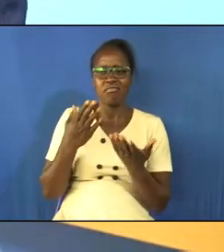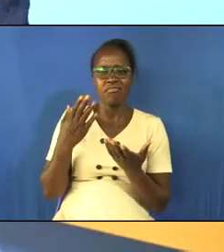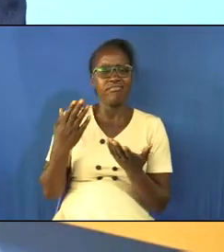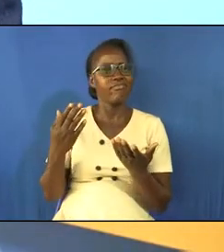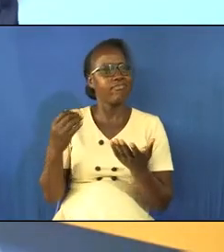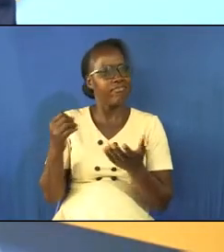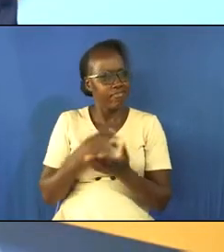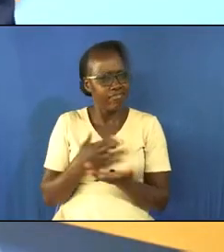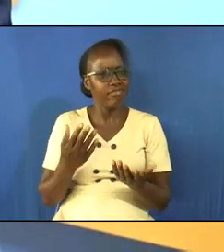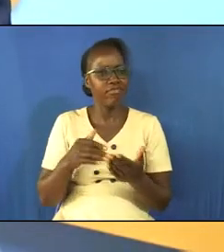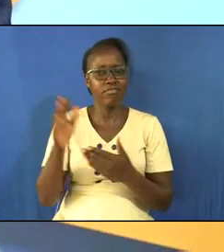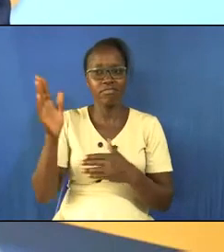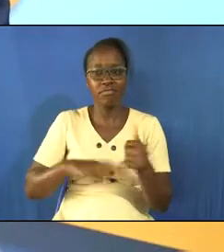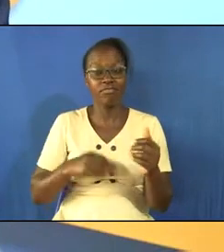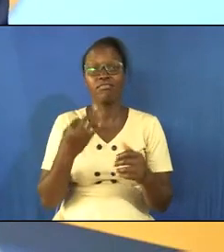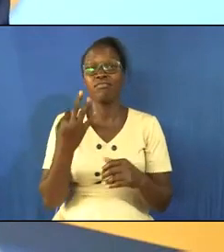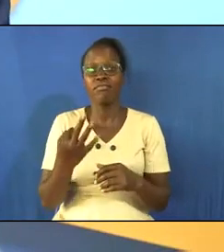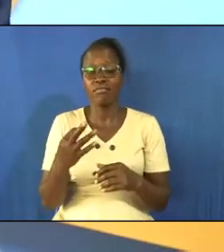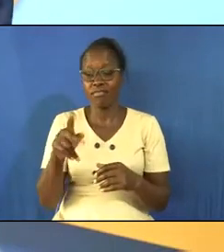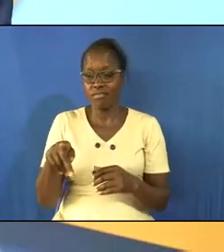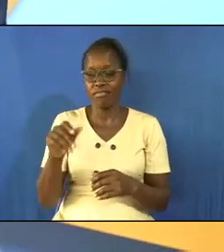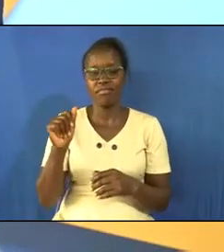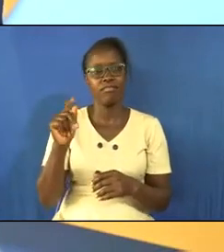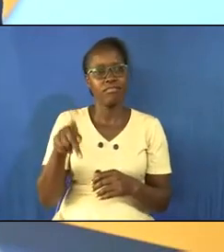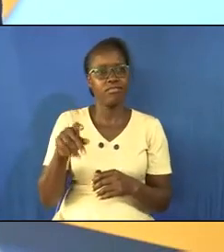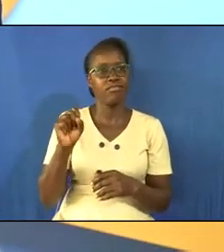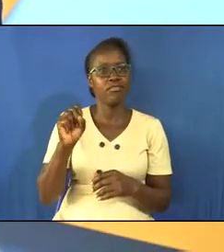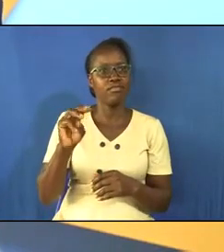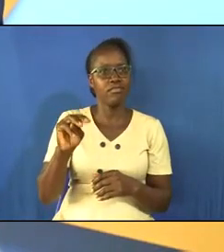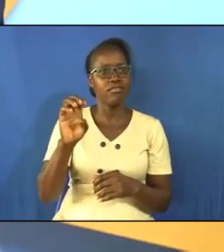If you have more than 3 pap smears which show